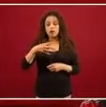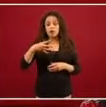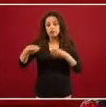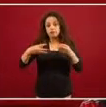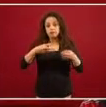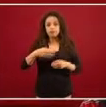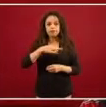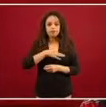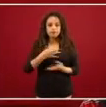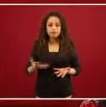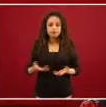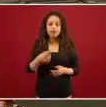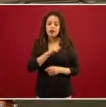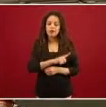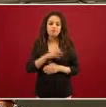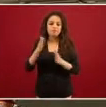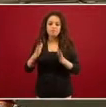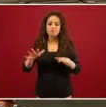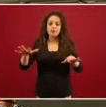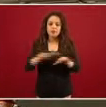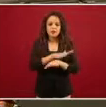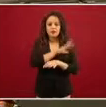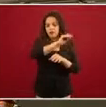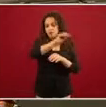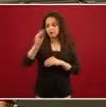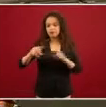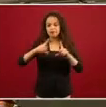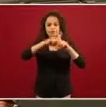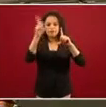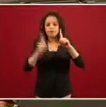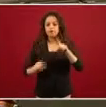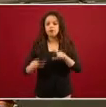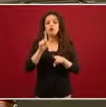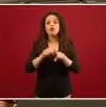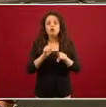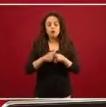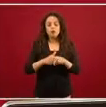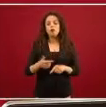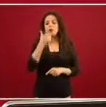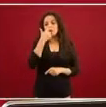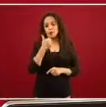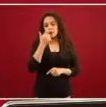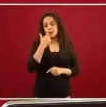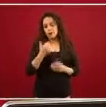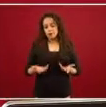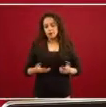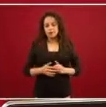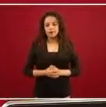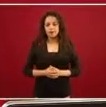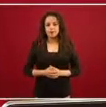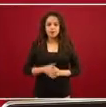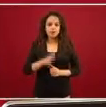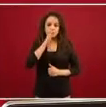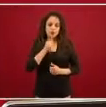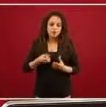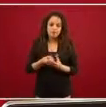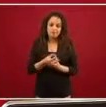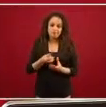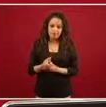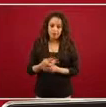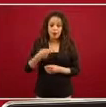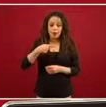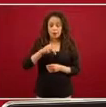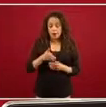transmission is not controlled, then obviously we will not be lifting restrictions in this municipality. But if, on the contrary, there is